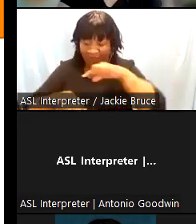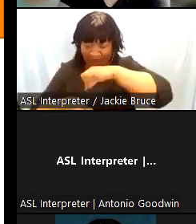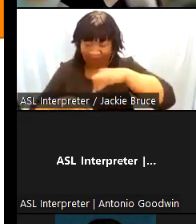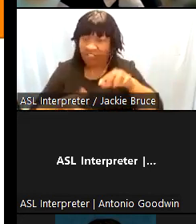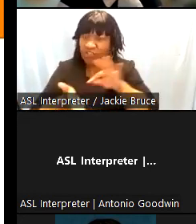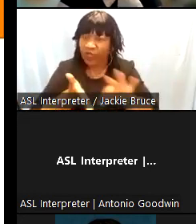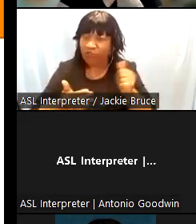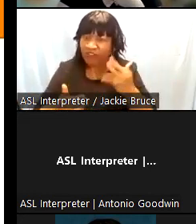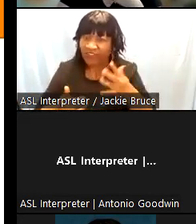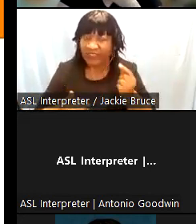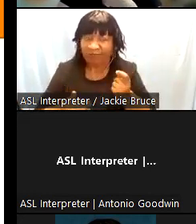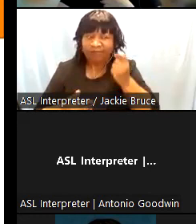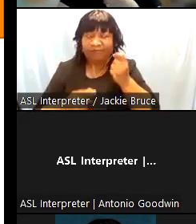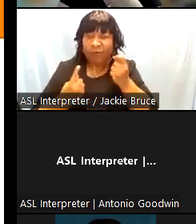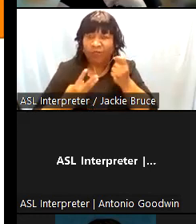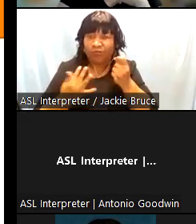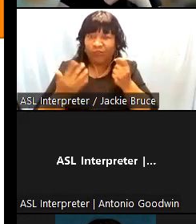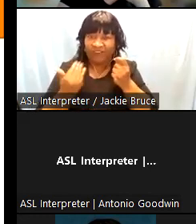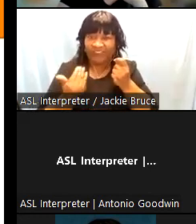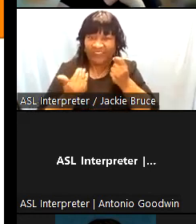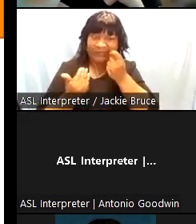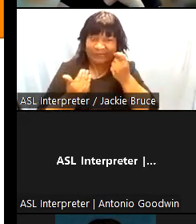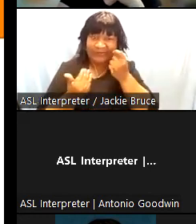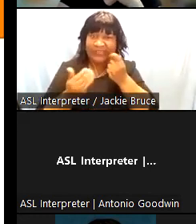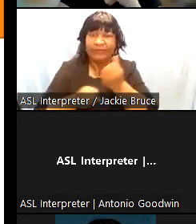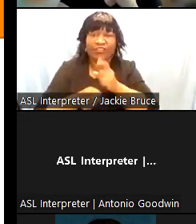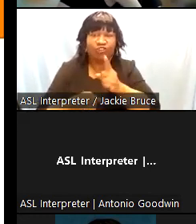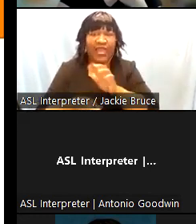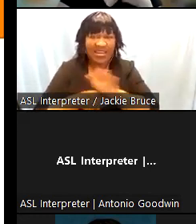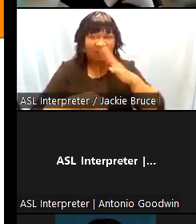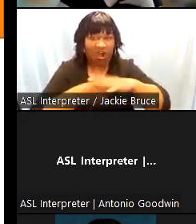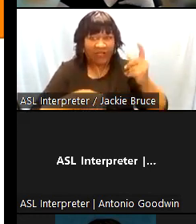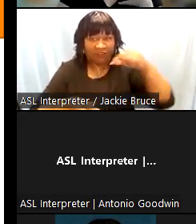15. So you want to make sure that you have enough of the sample.